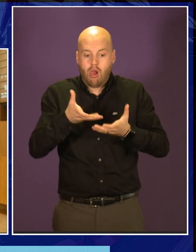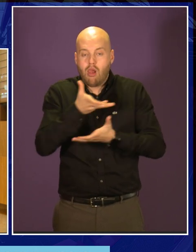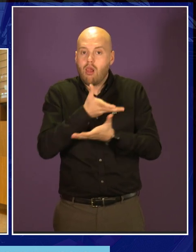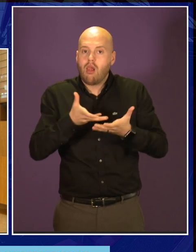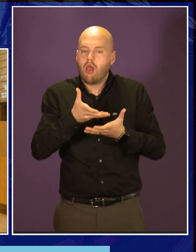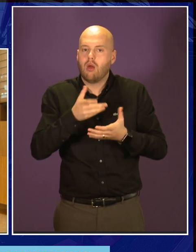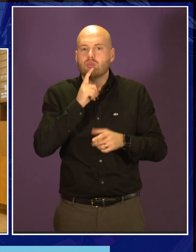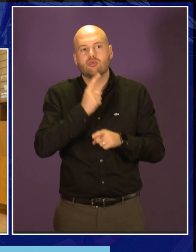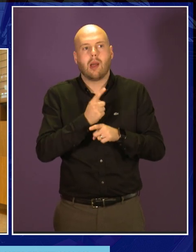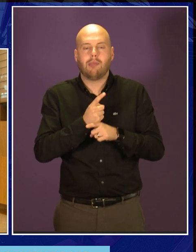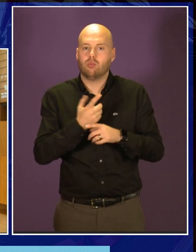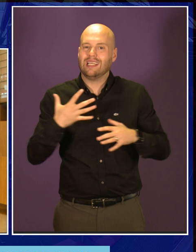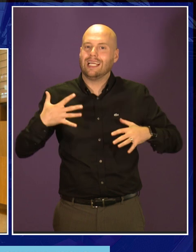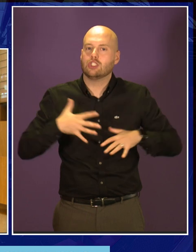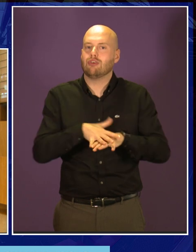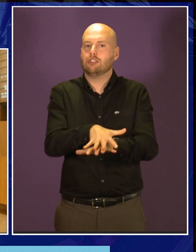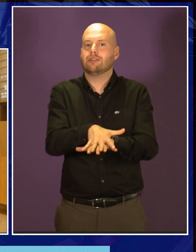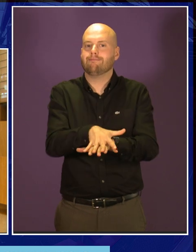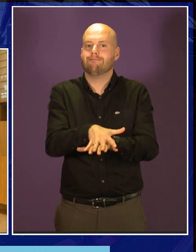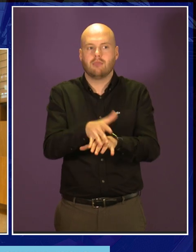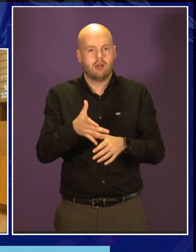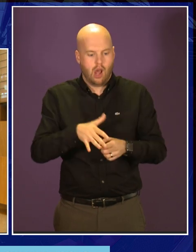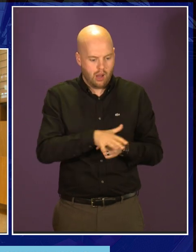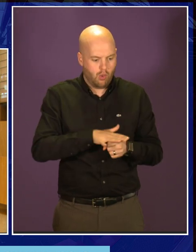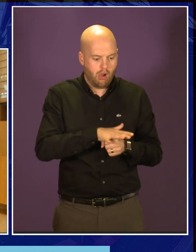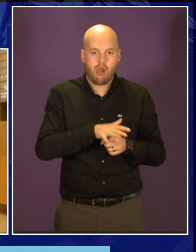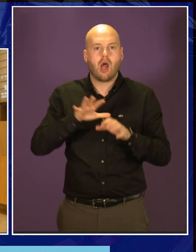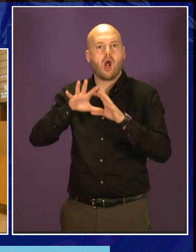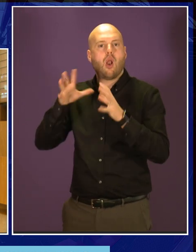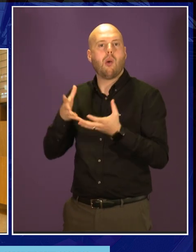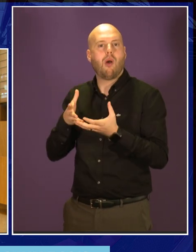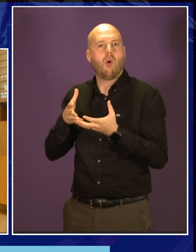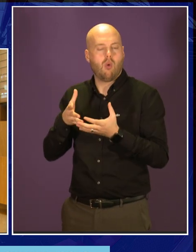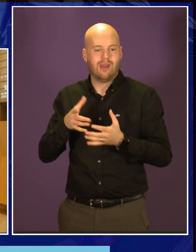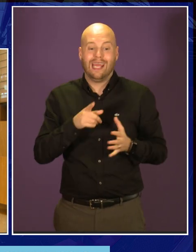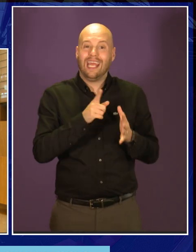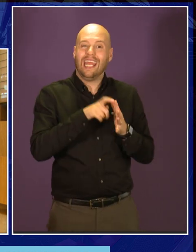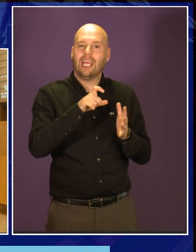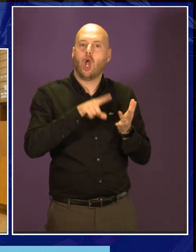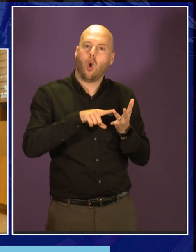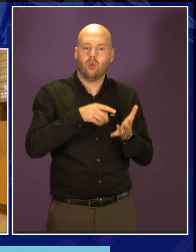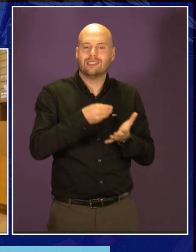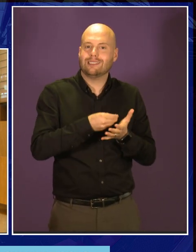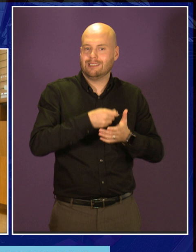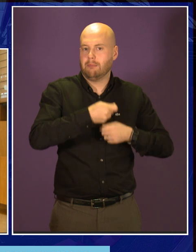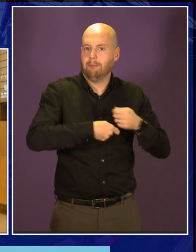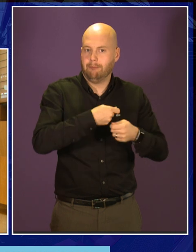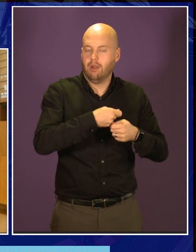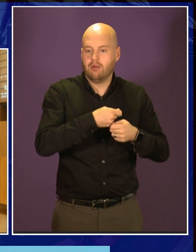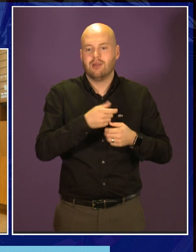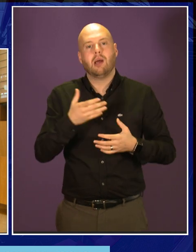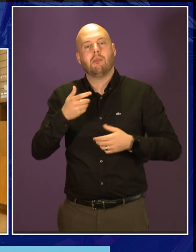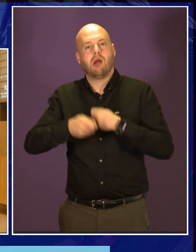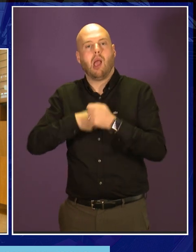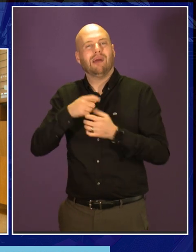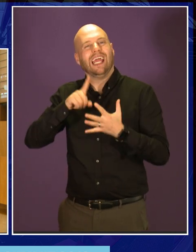multiplicity compared to integration, the local and the global, the ecosystem versus the ego system, tradition or contemporary